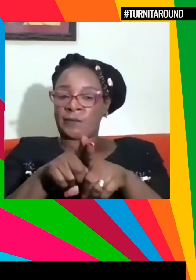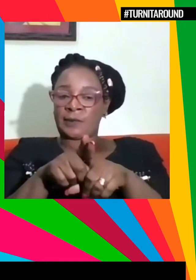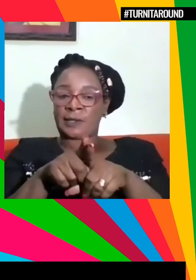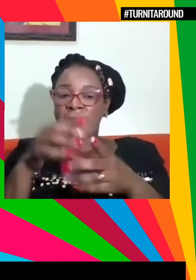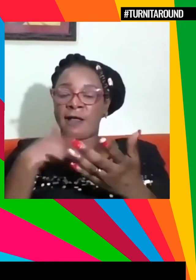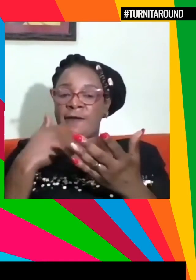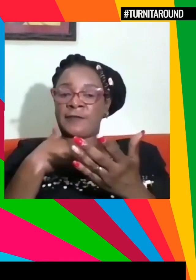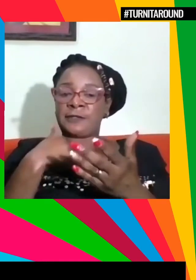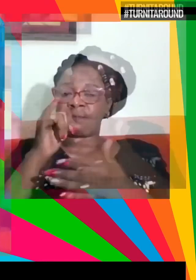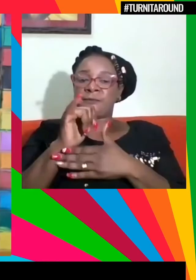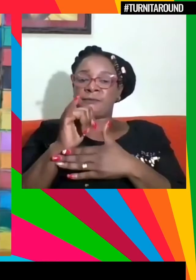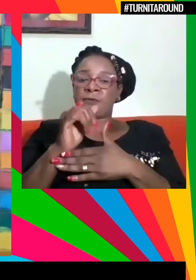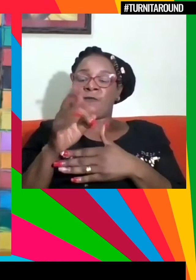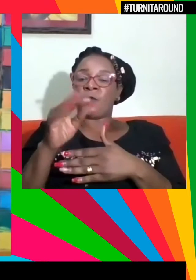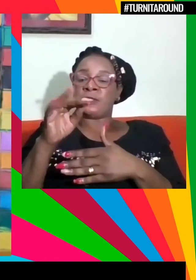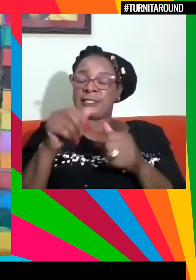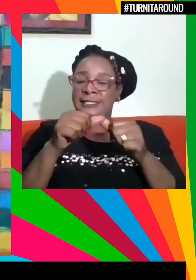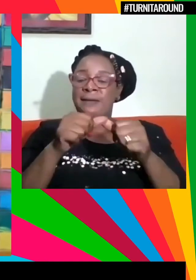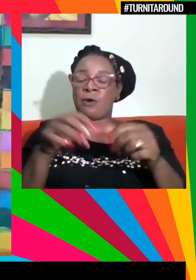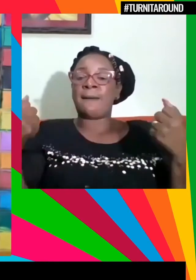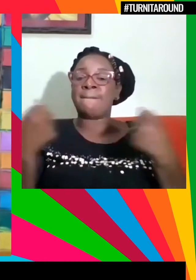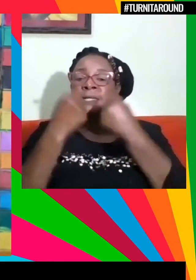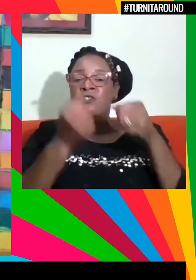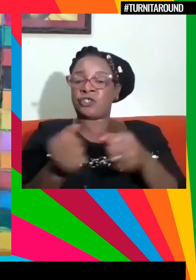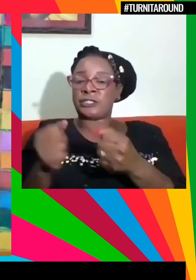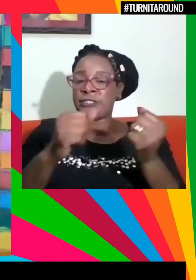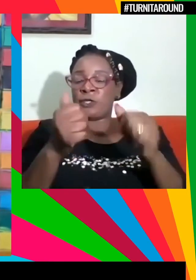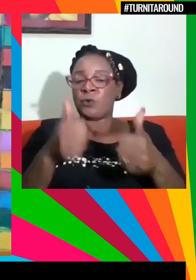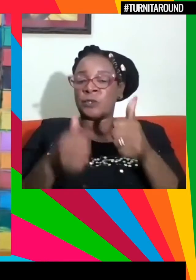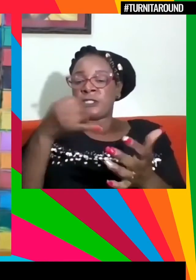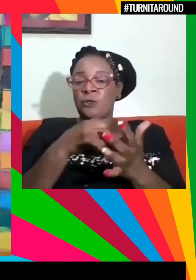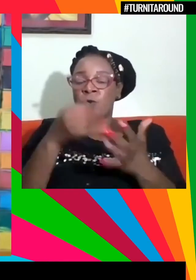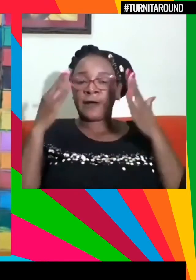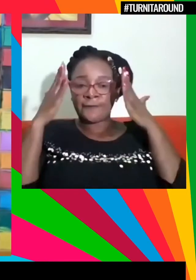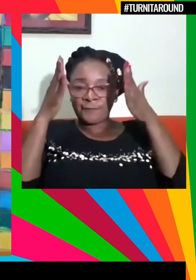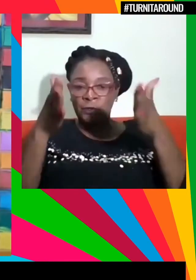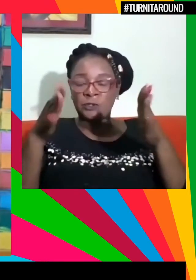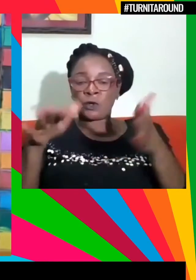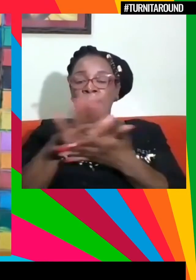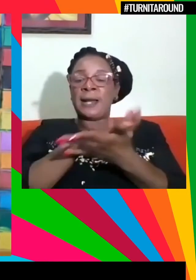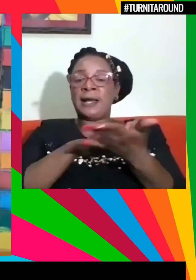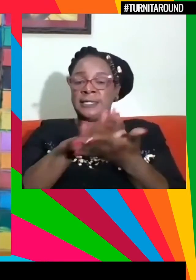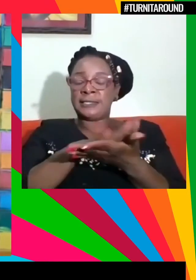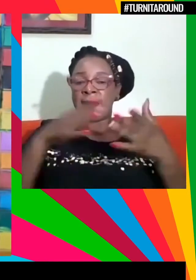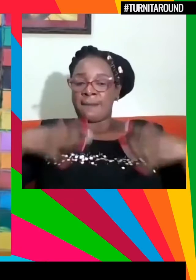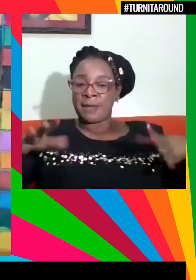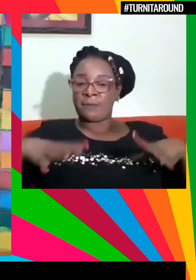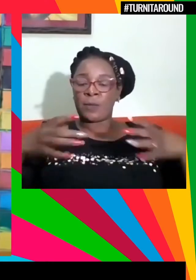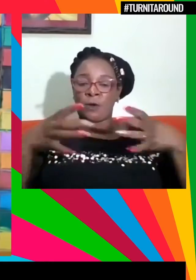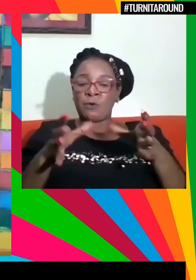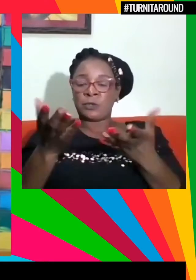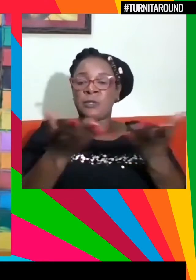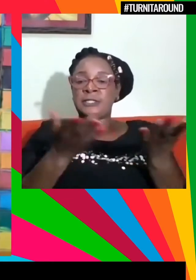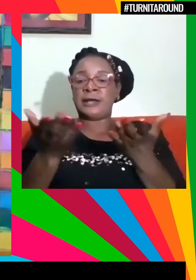our overarching sustainable impact strategy, which includes a focus on our planet, its people, and the communities we serve,